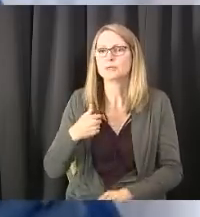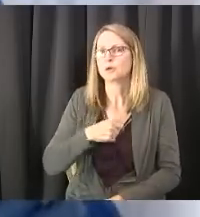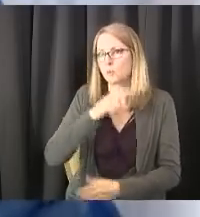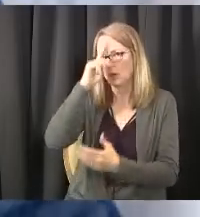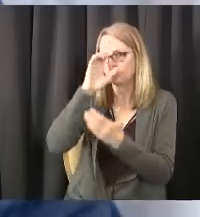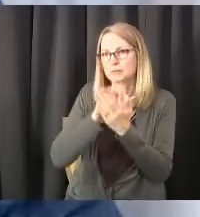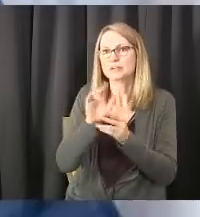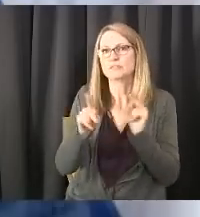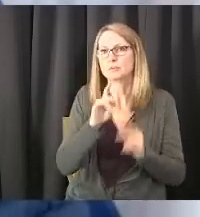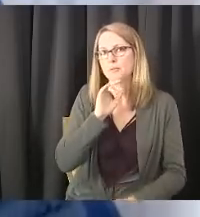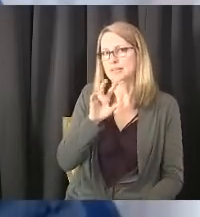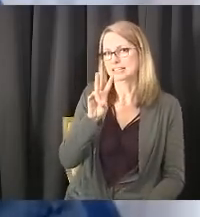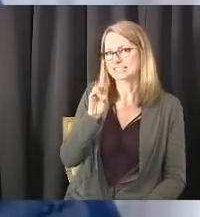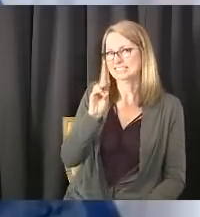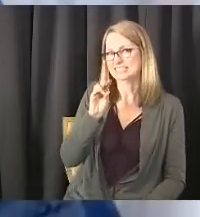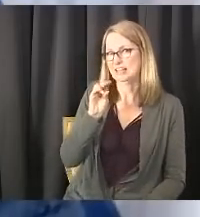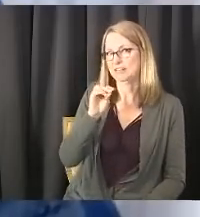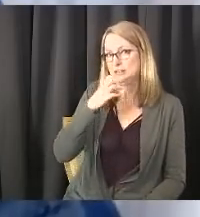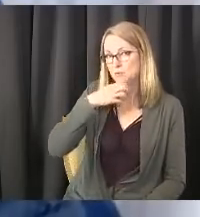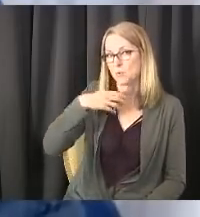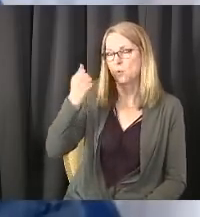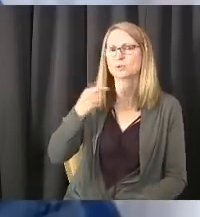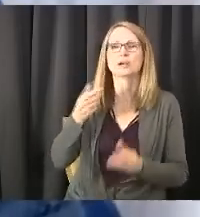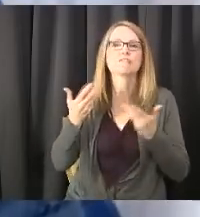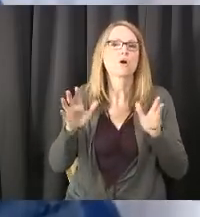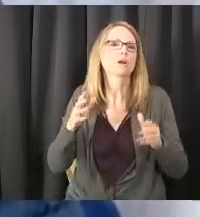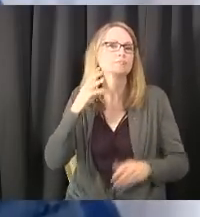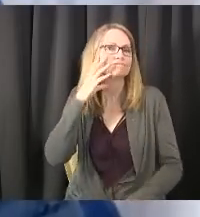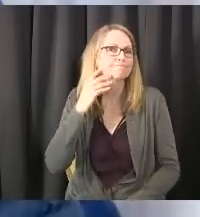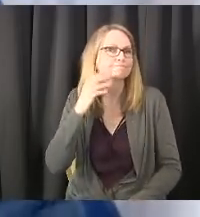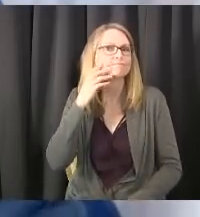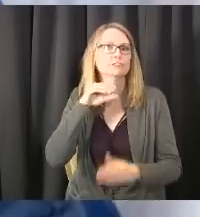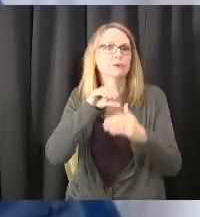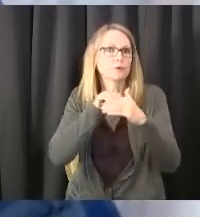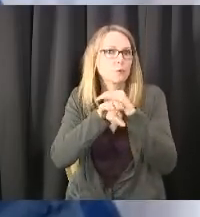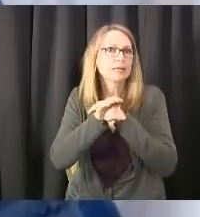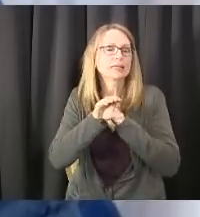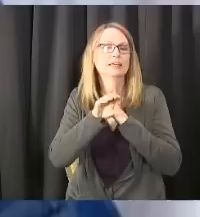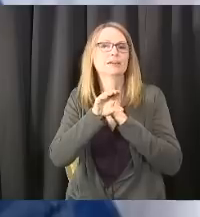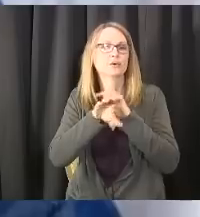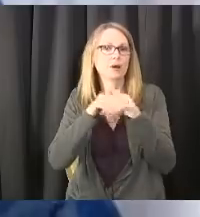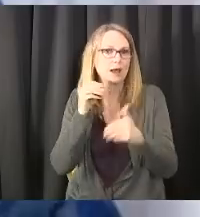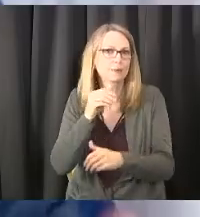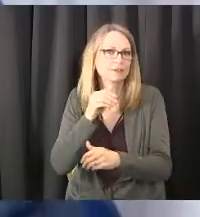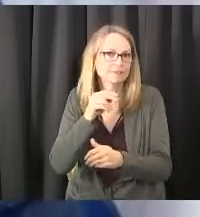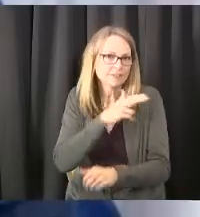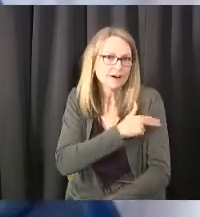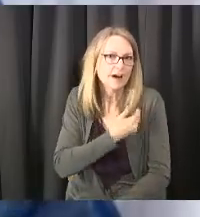hospital system, however routine, in the last several years. But we also want to make sure that